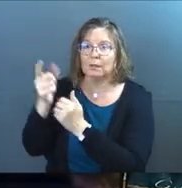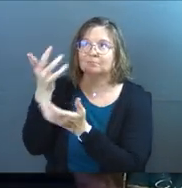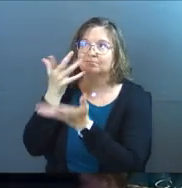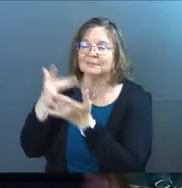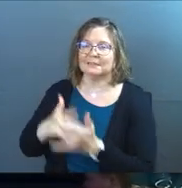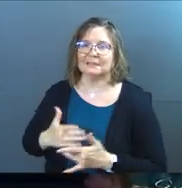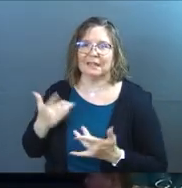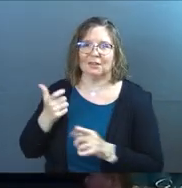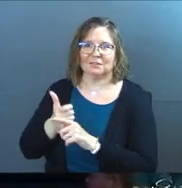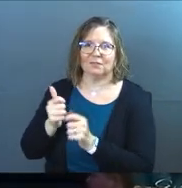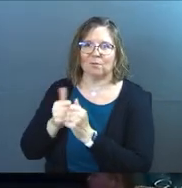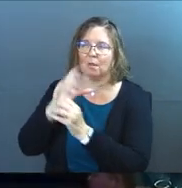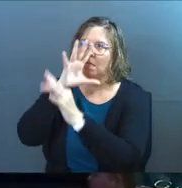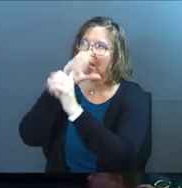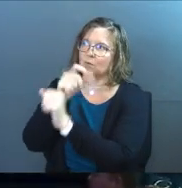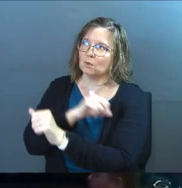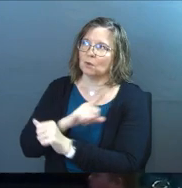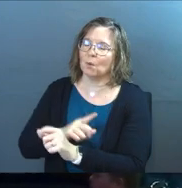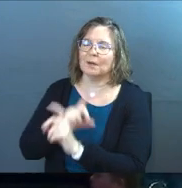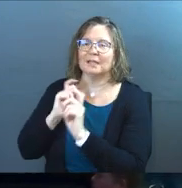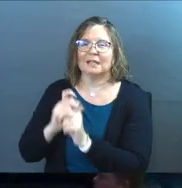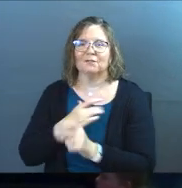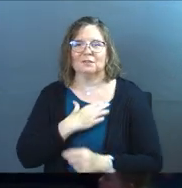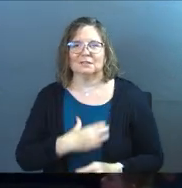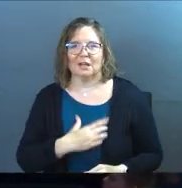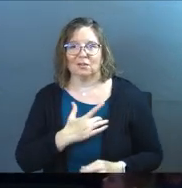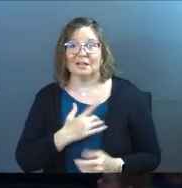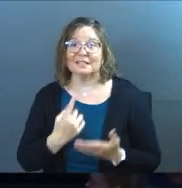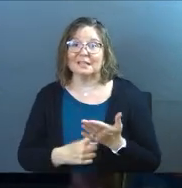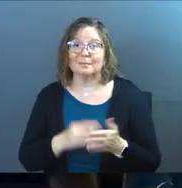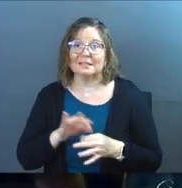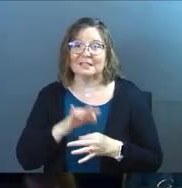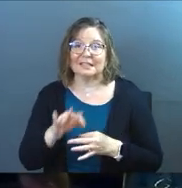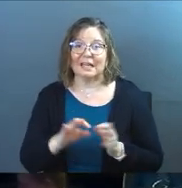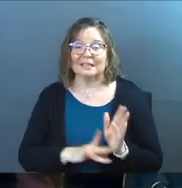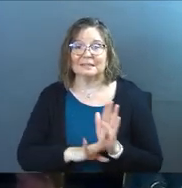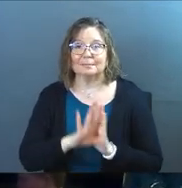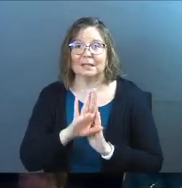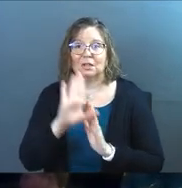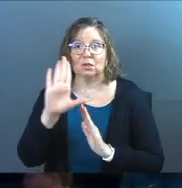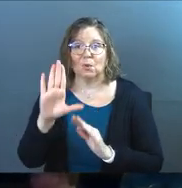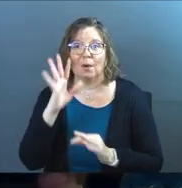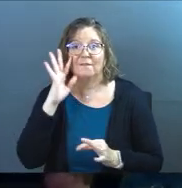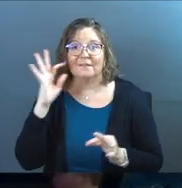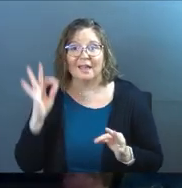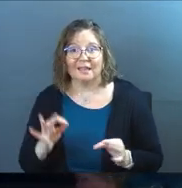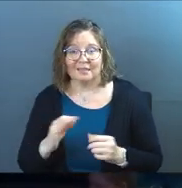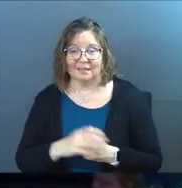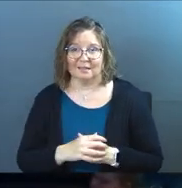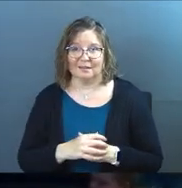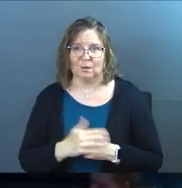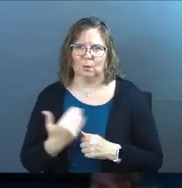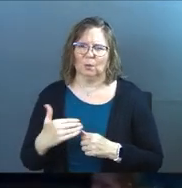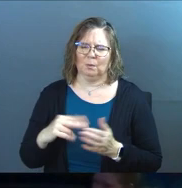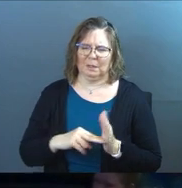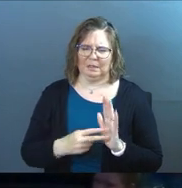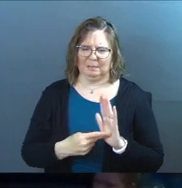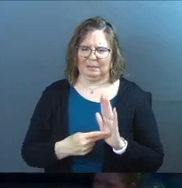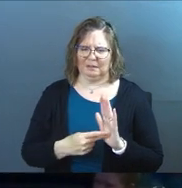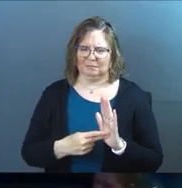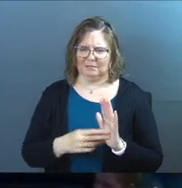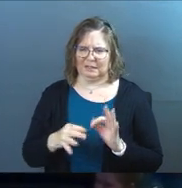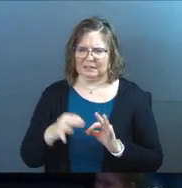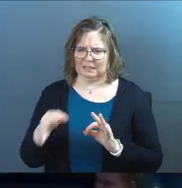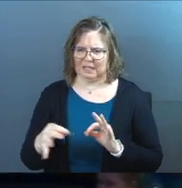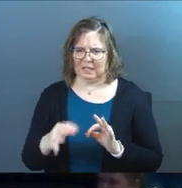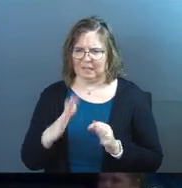Delight yourself in the Lord and he'll give you the desires of your heart. Sometimes the delay is building your faith. What does that mean? The delay is building